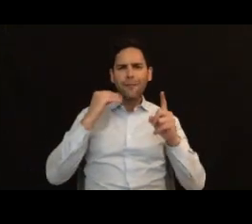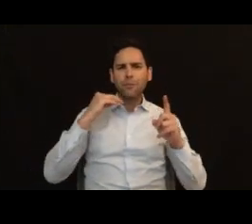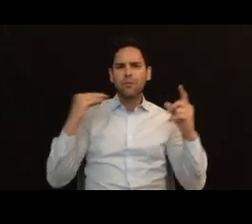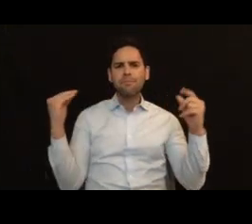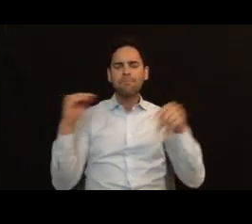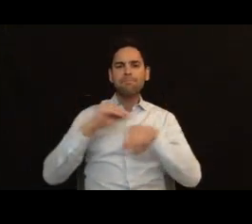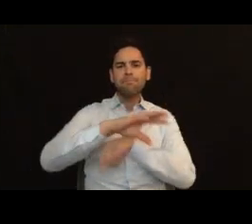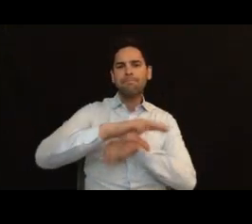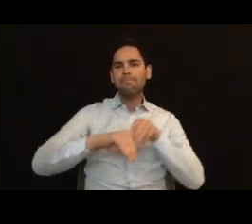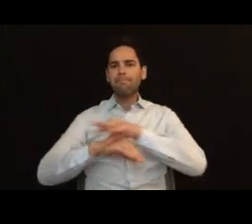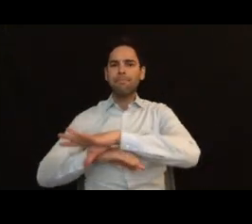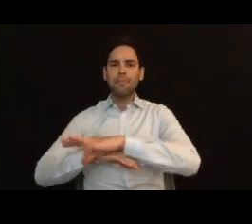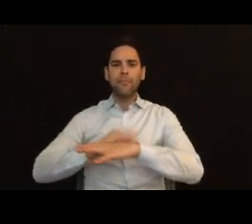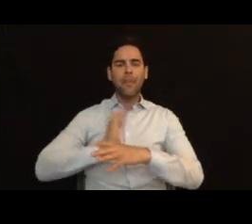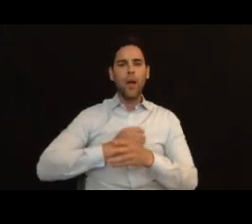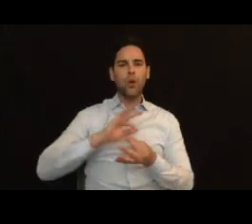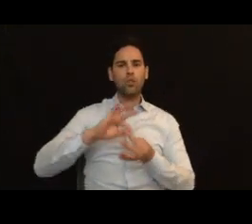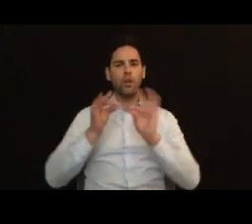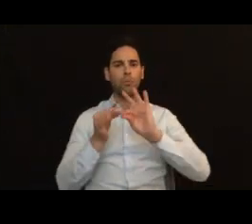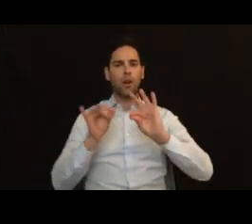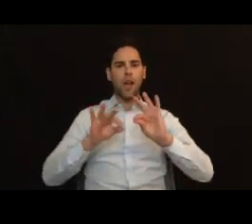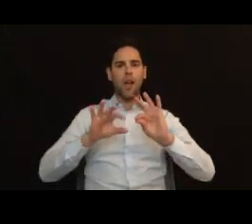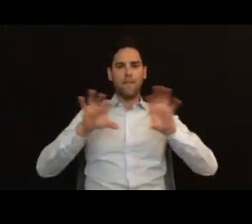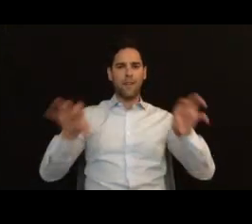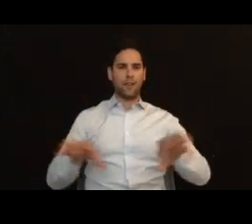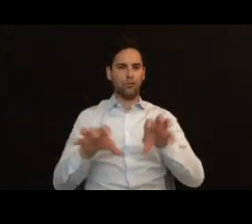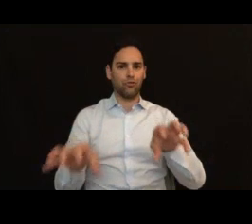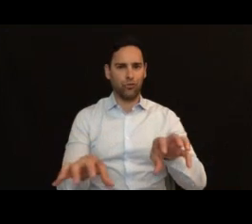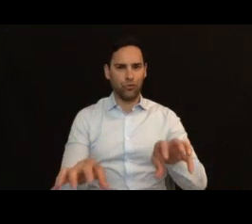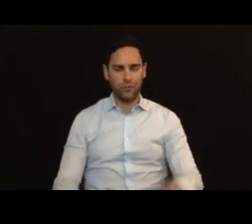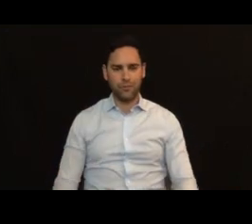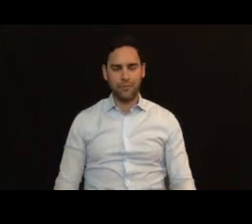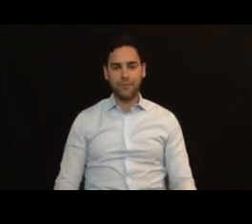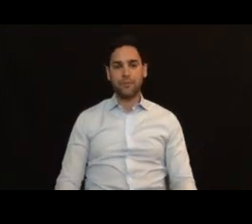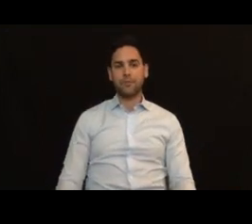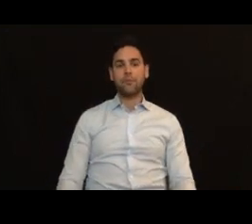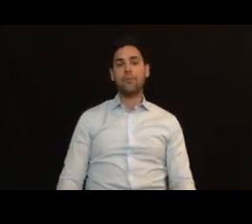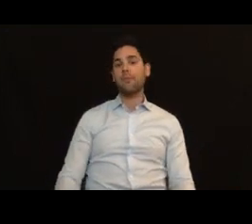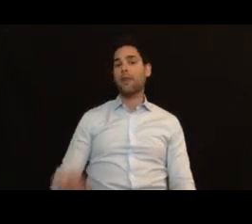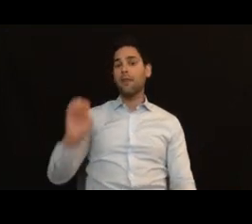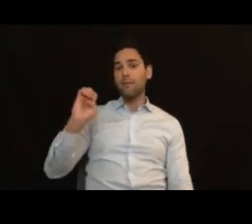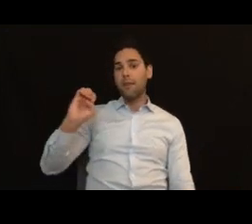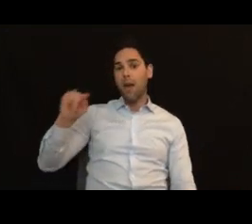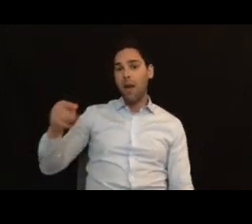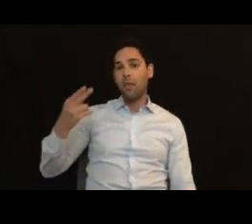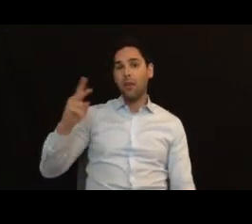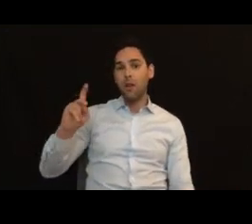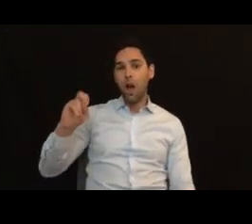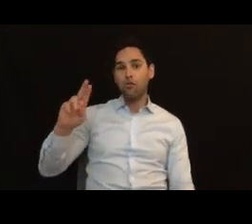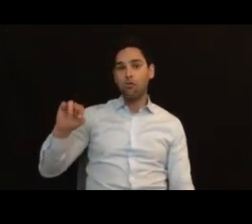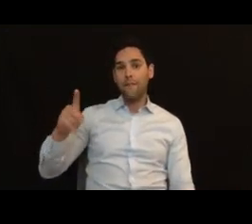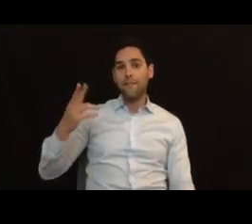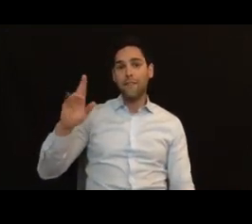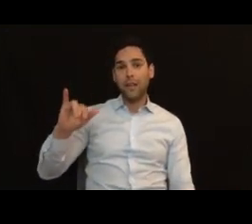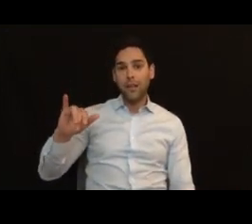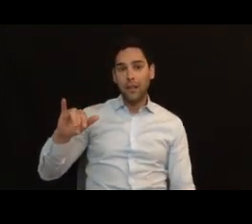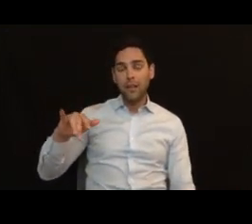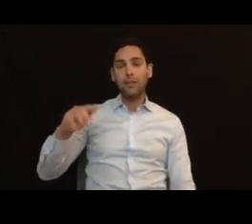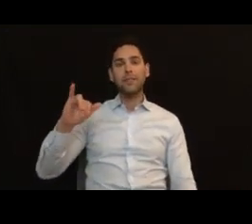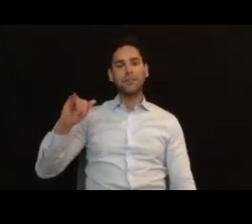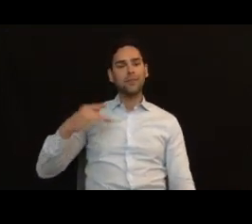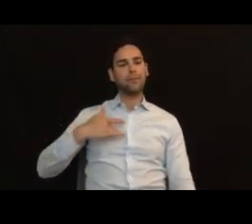interpret social action. So ethnography traditionally is trying to minimize the